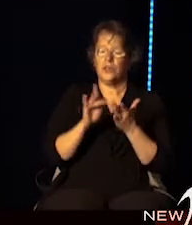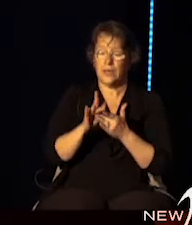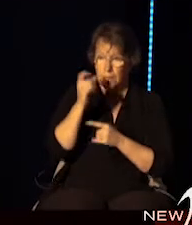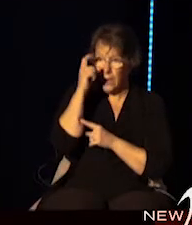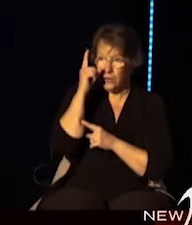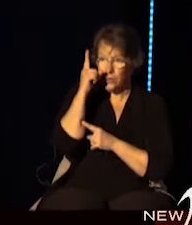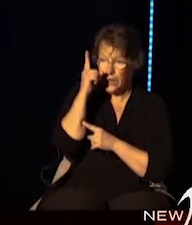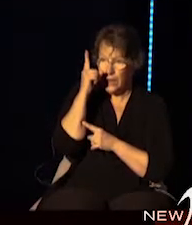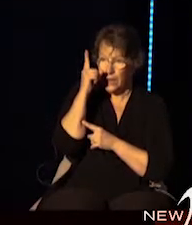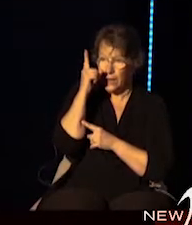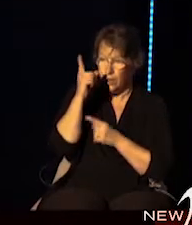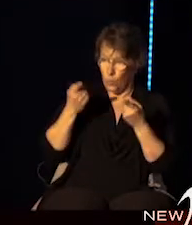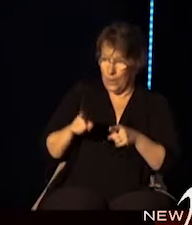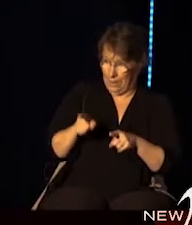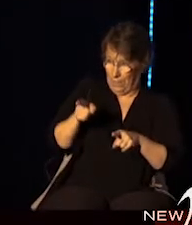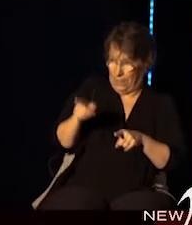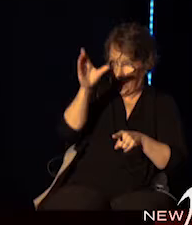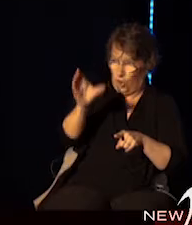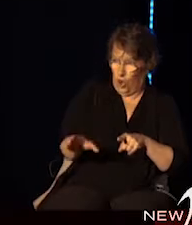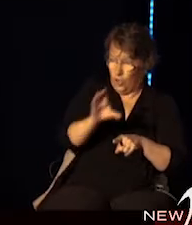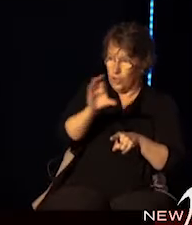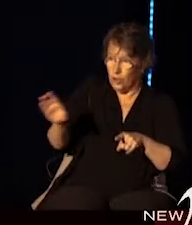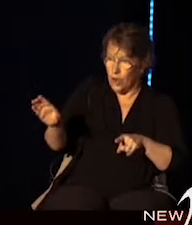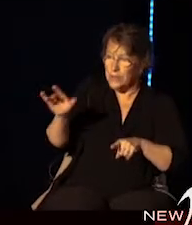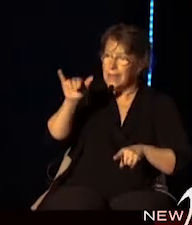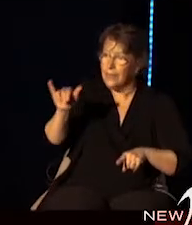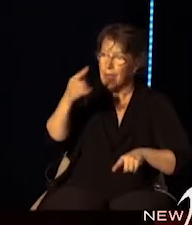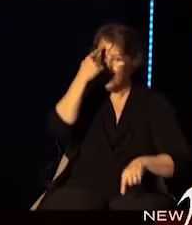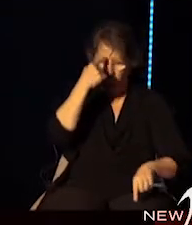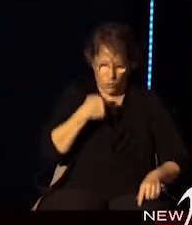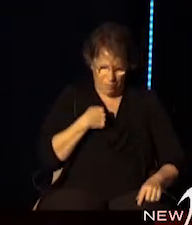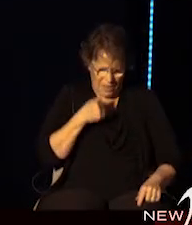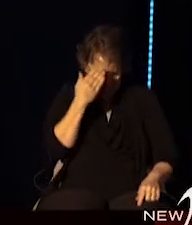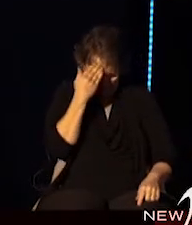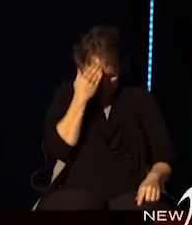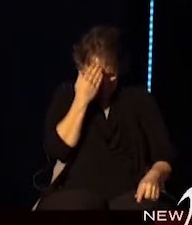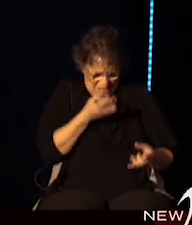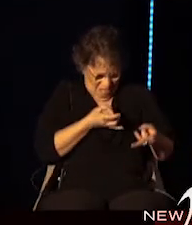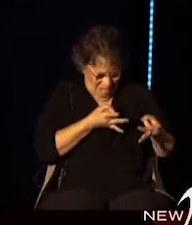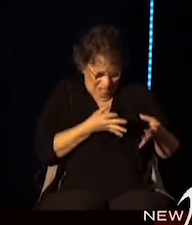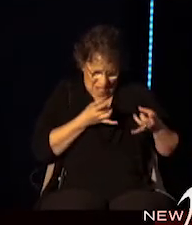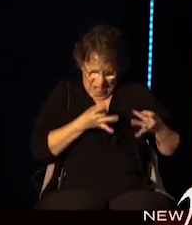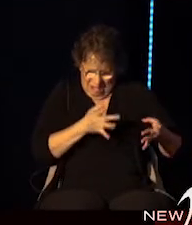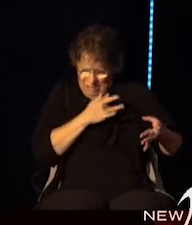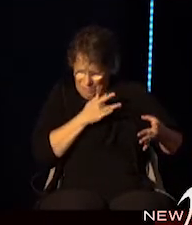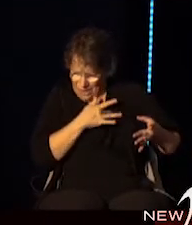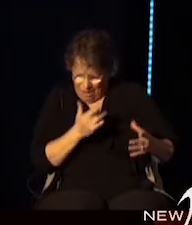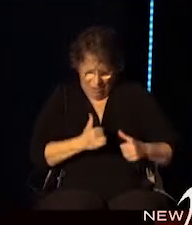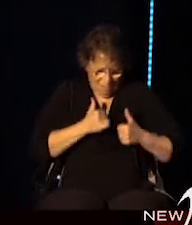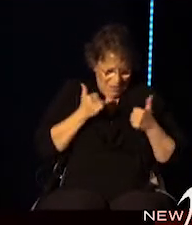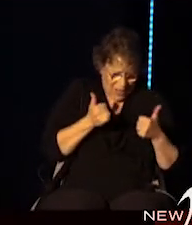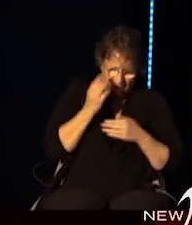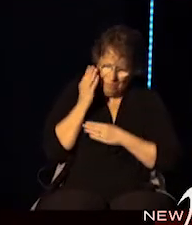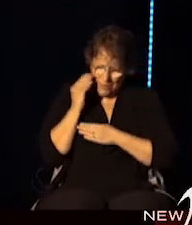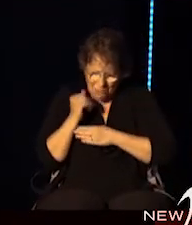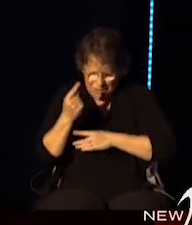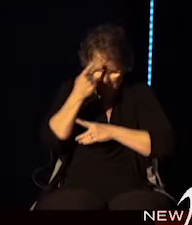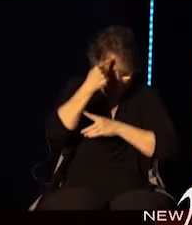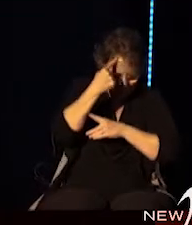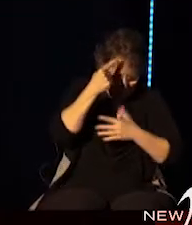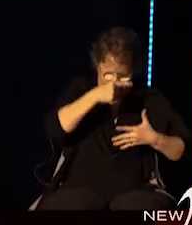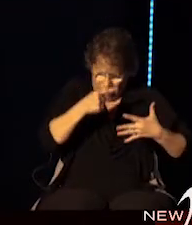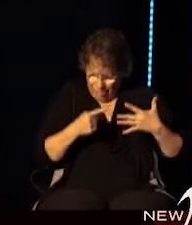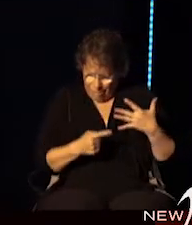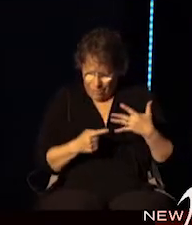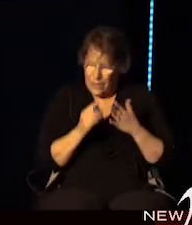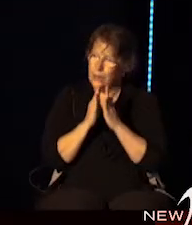me. I know that there's all of this garbage in my heart and in my life, and I pray that you will forgive